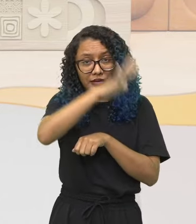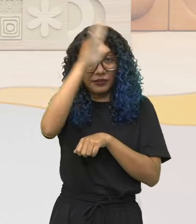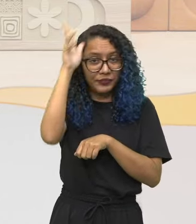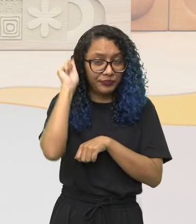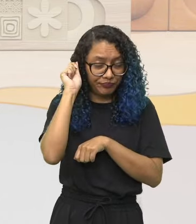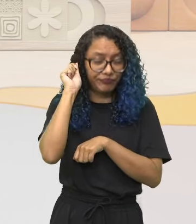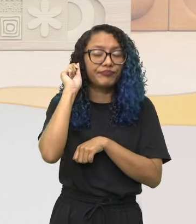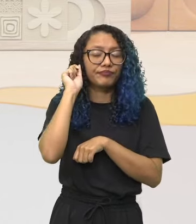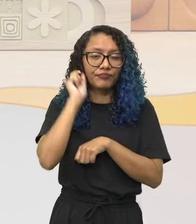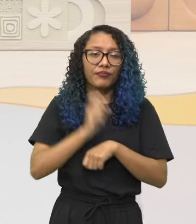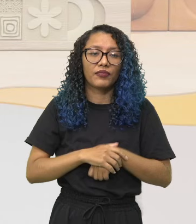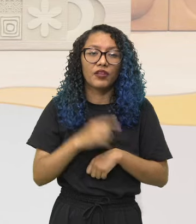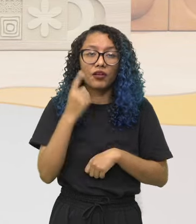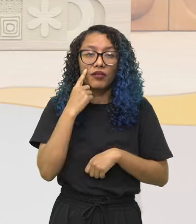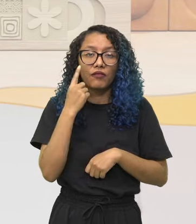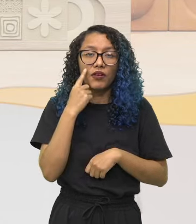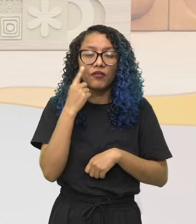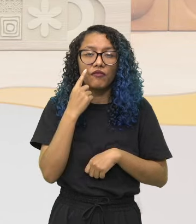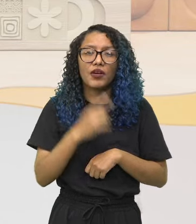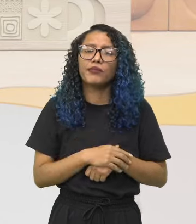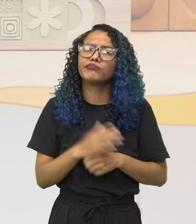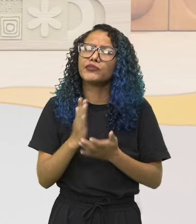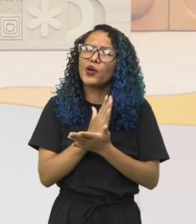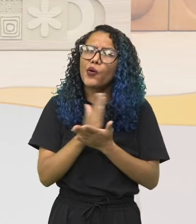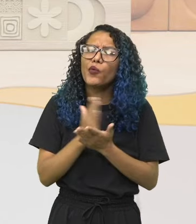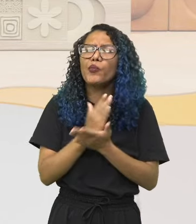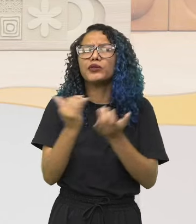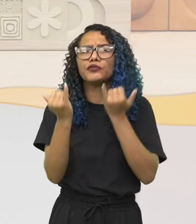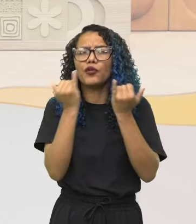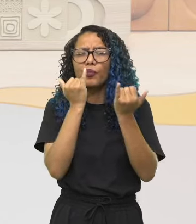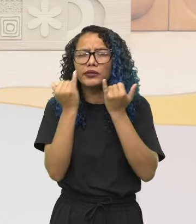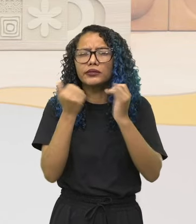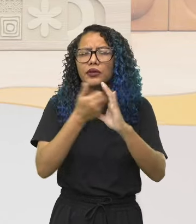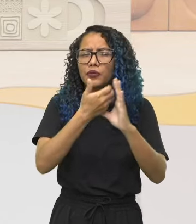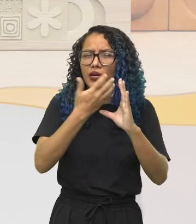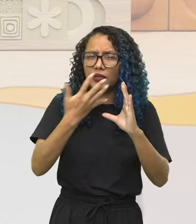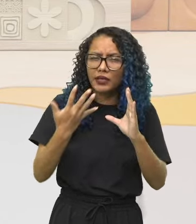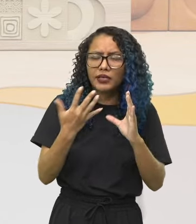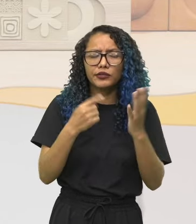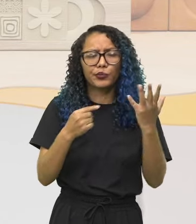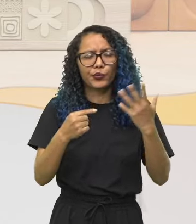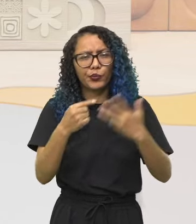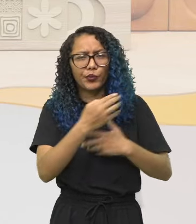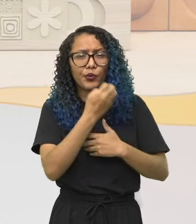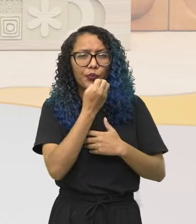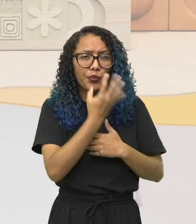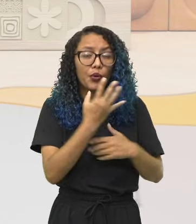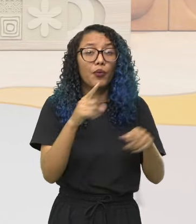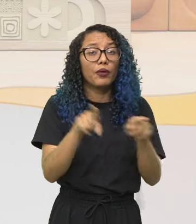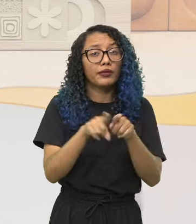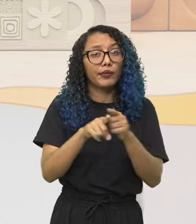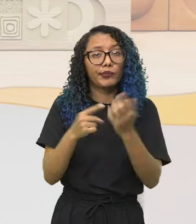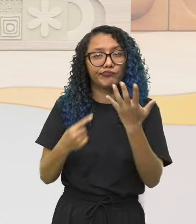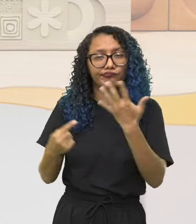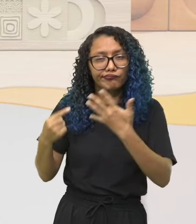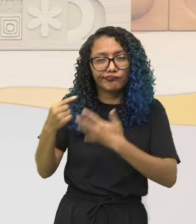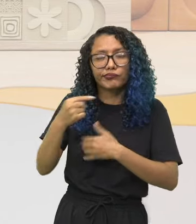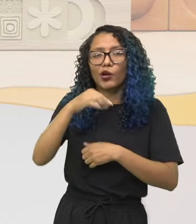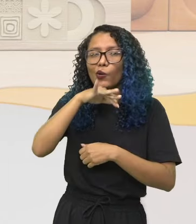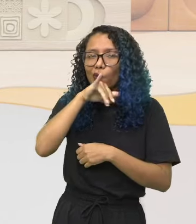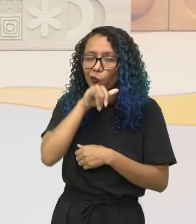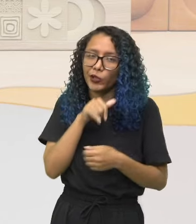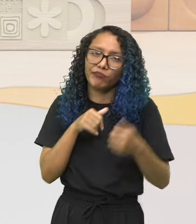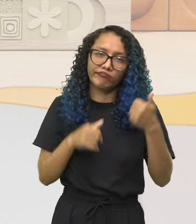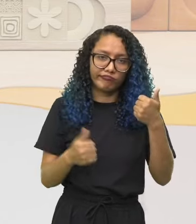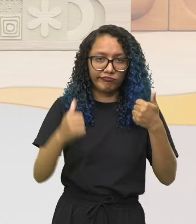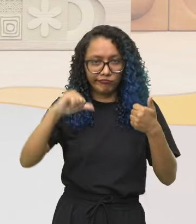will observe some of these information, some characteristics, advantages and also some disadvantages of these